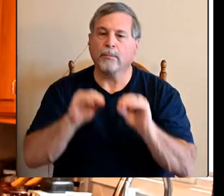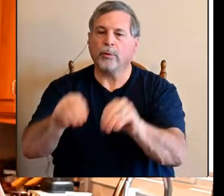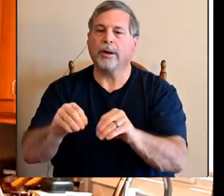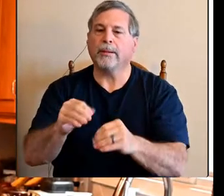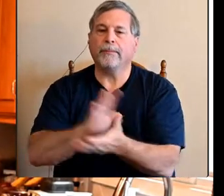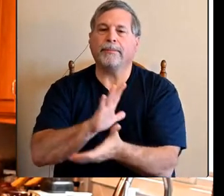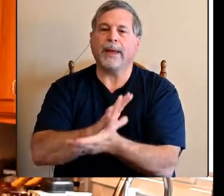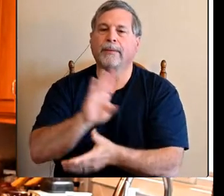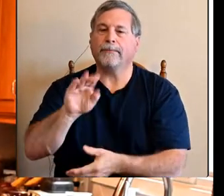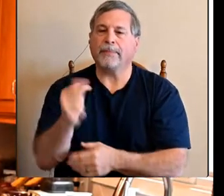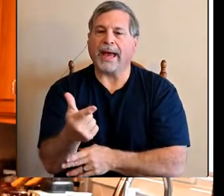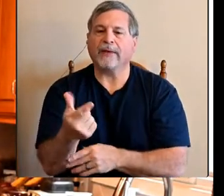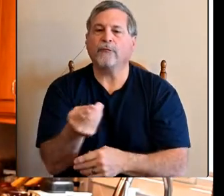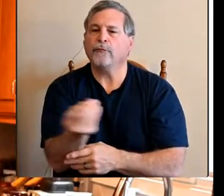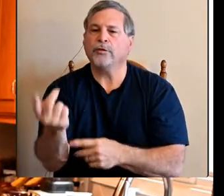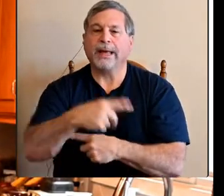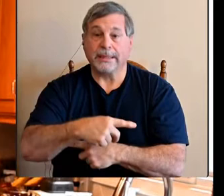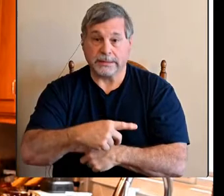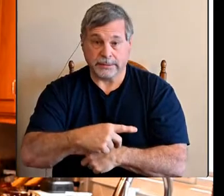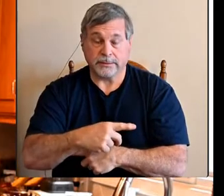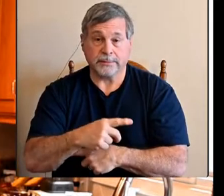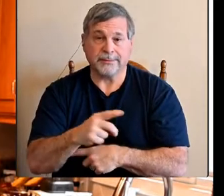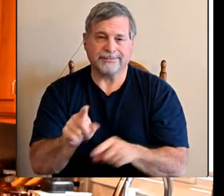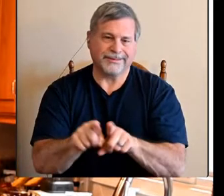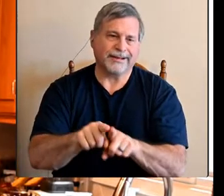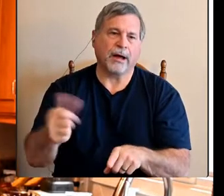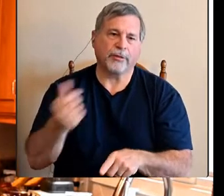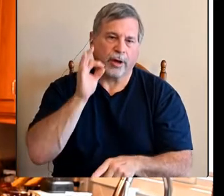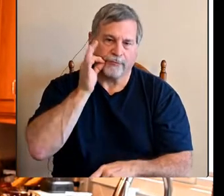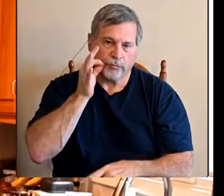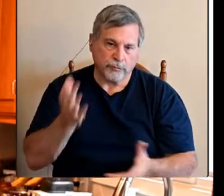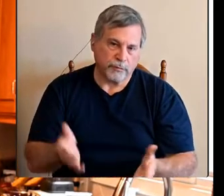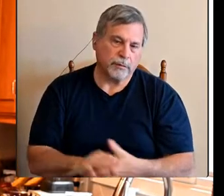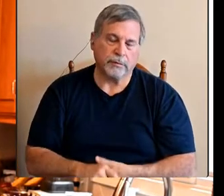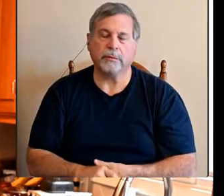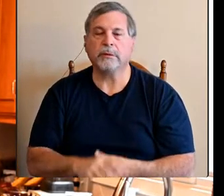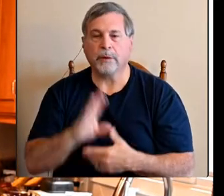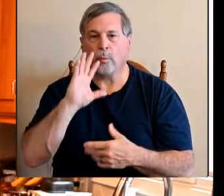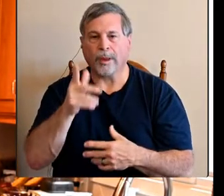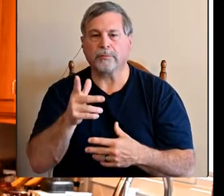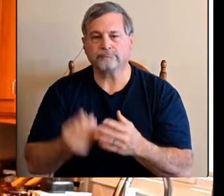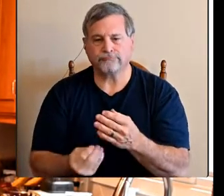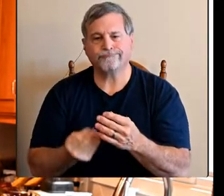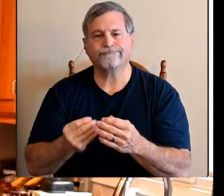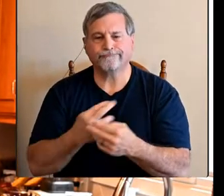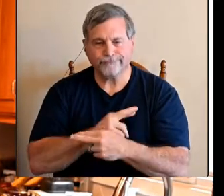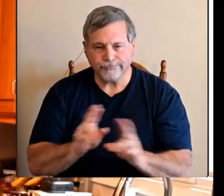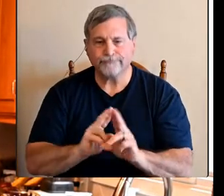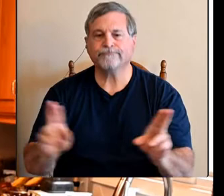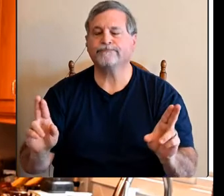them in a paper bag for a couple days just like you do with other types of fruits and it will end up being